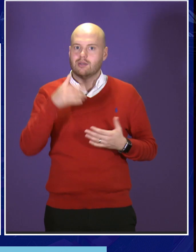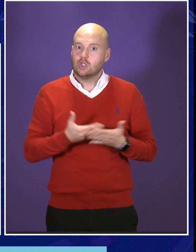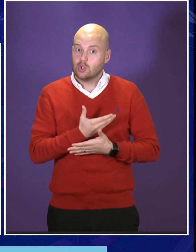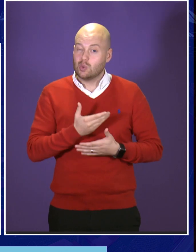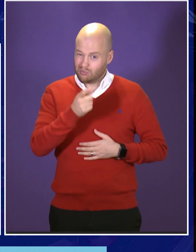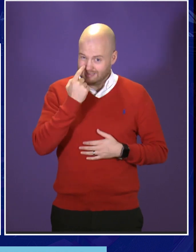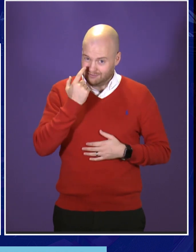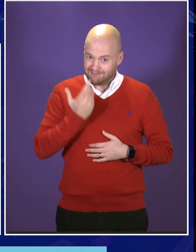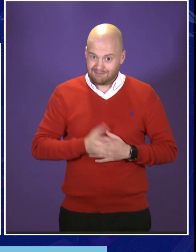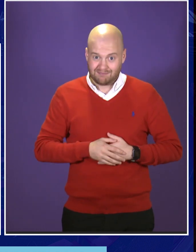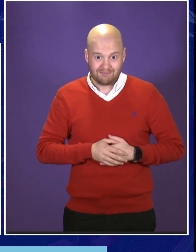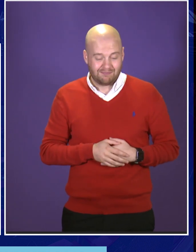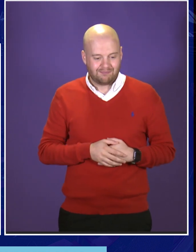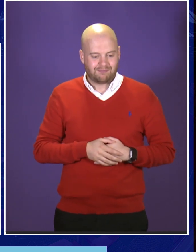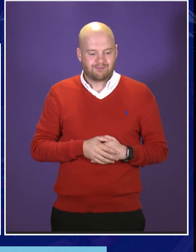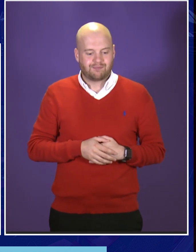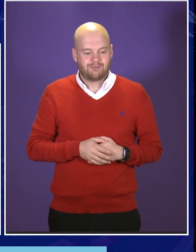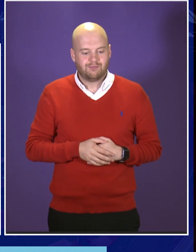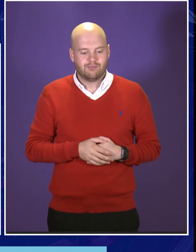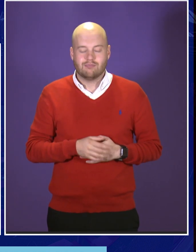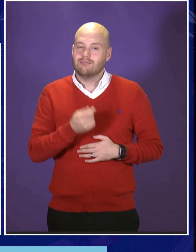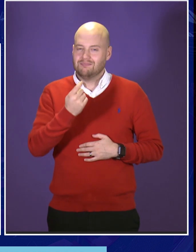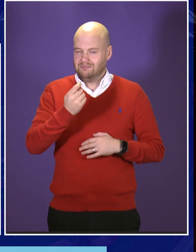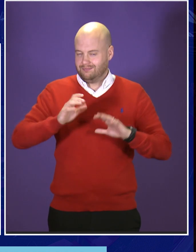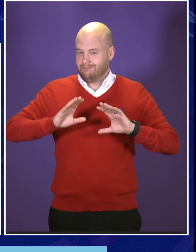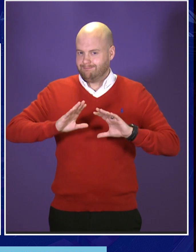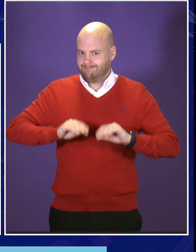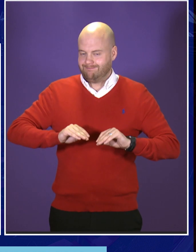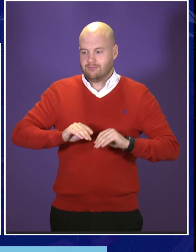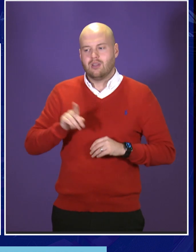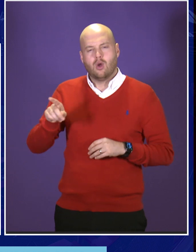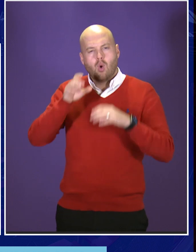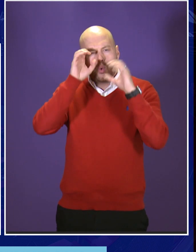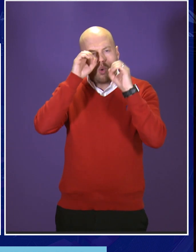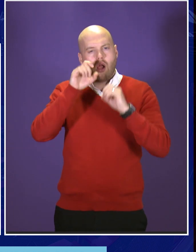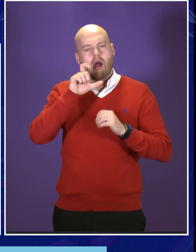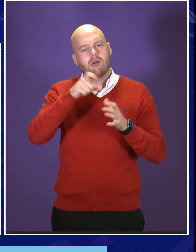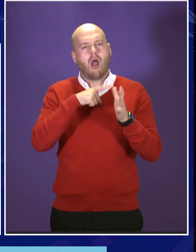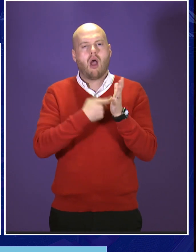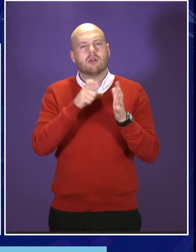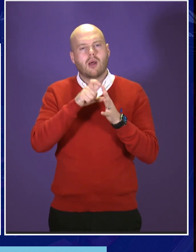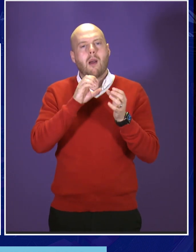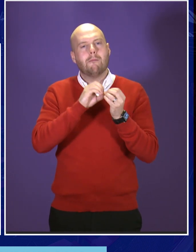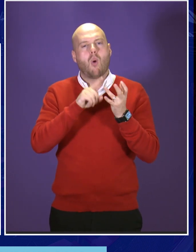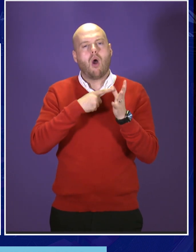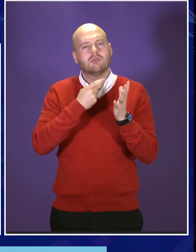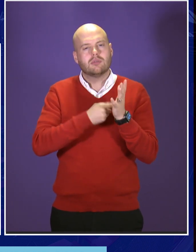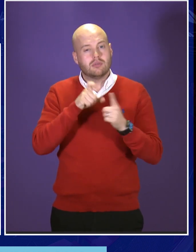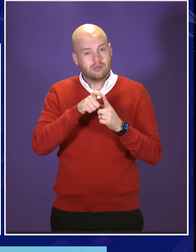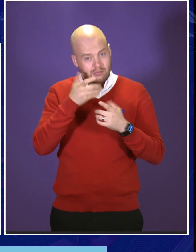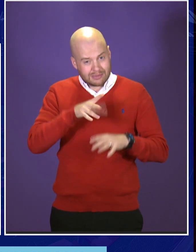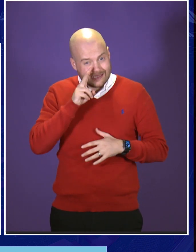app. And then I'm gonna end with this, Google Cardboard. How many people have seen a Google Cardboard?